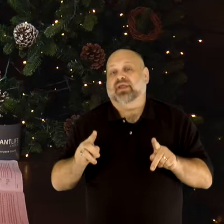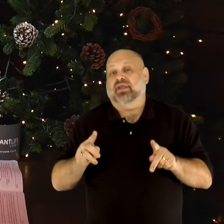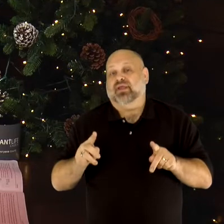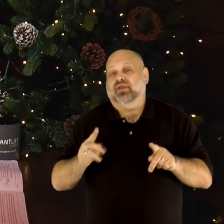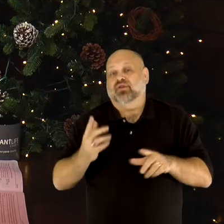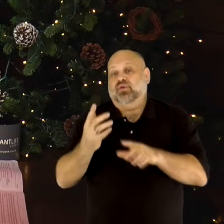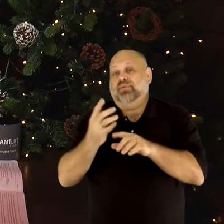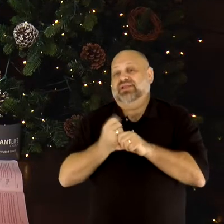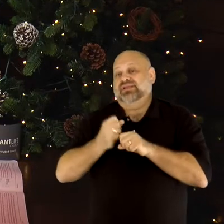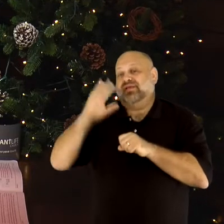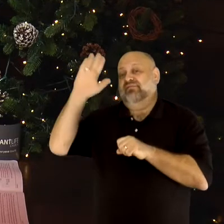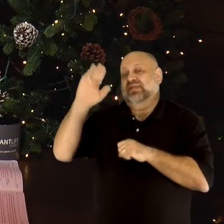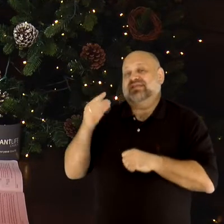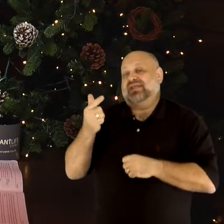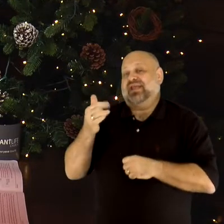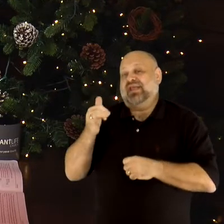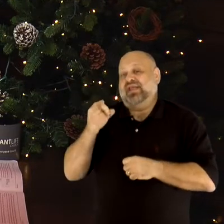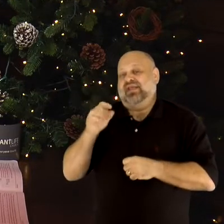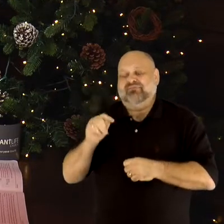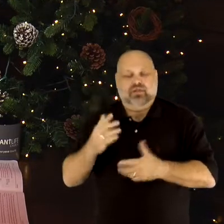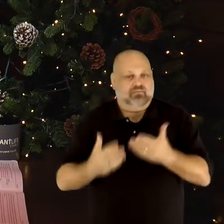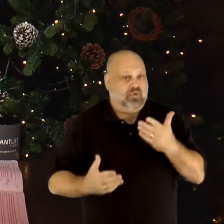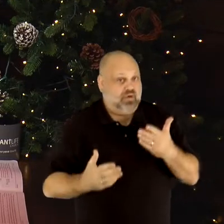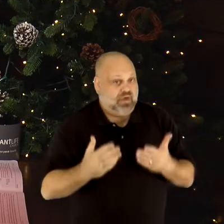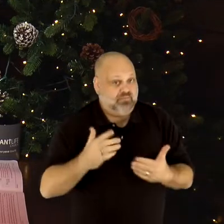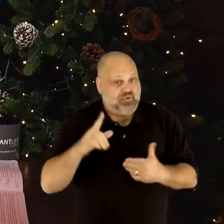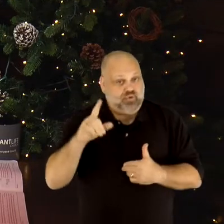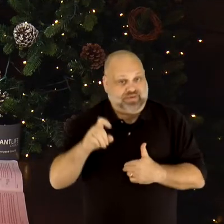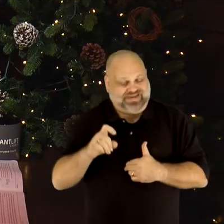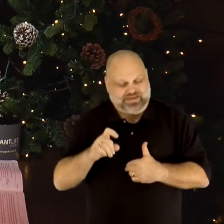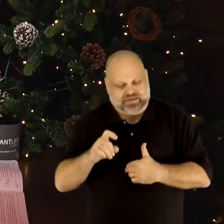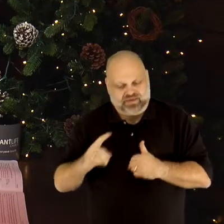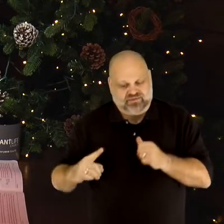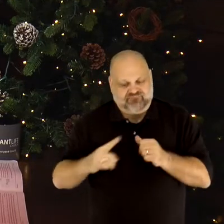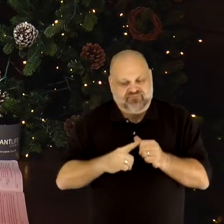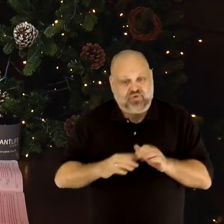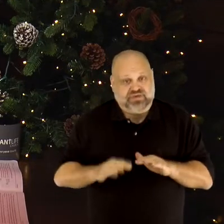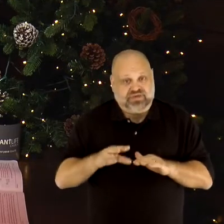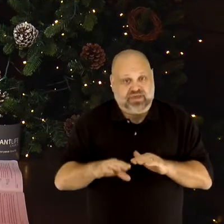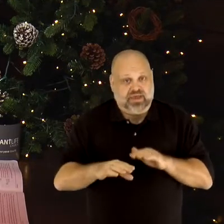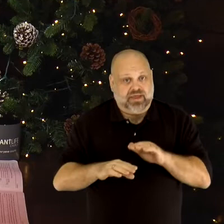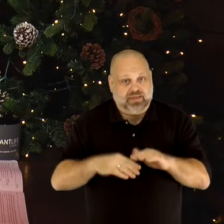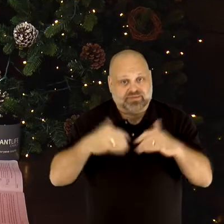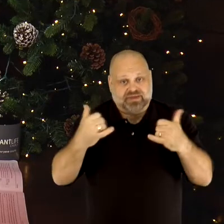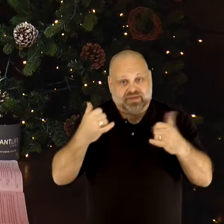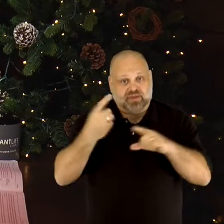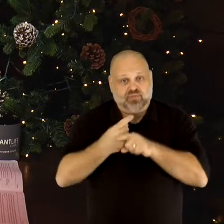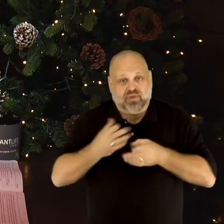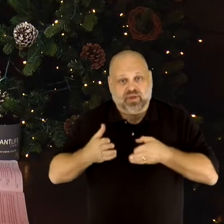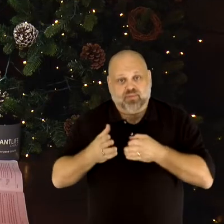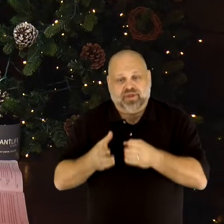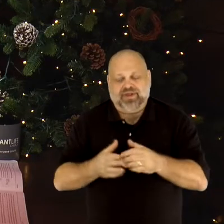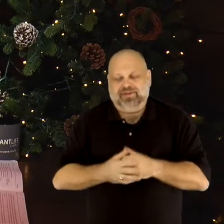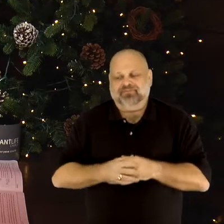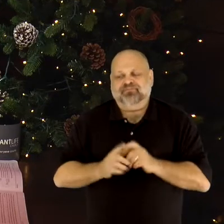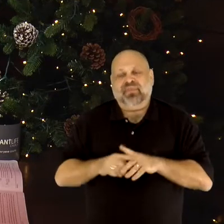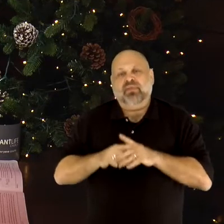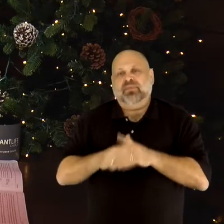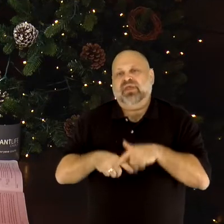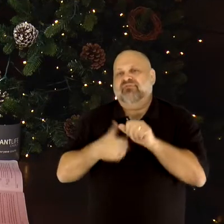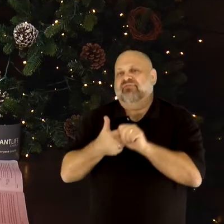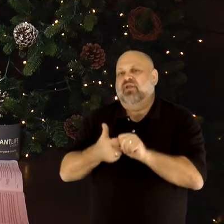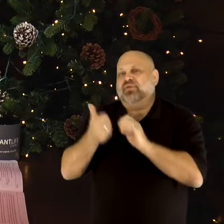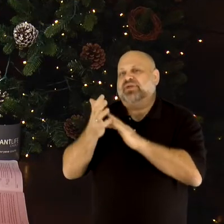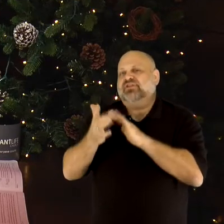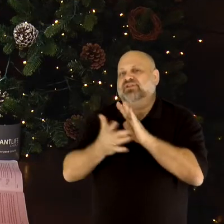opportunity to receive His gift. Perhaps you need to take the first step today in the right direction and begin